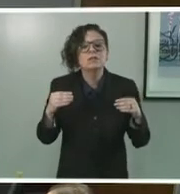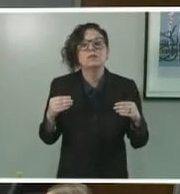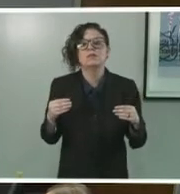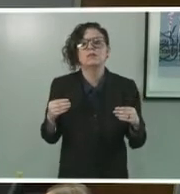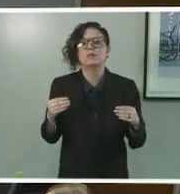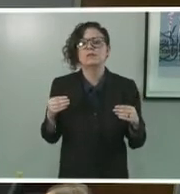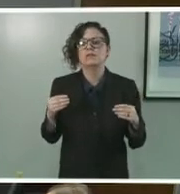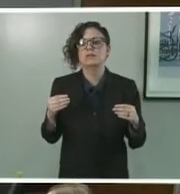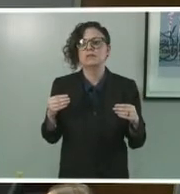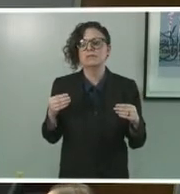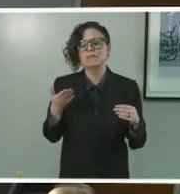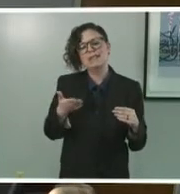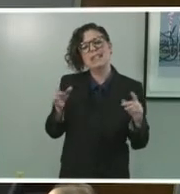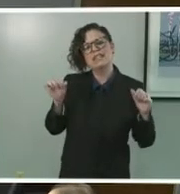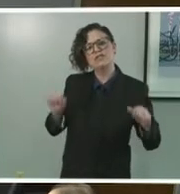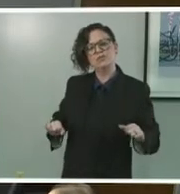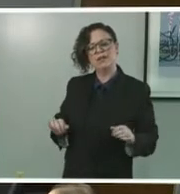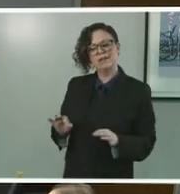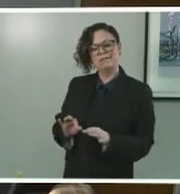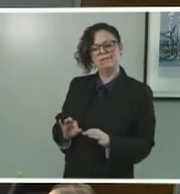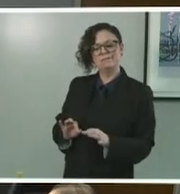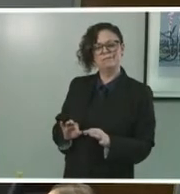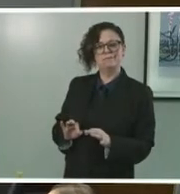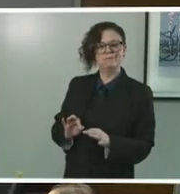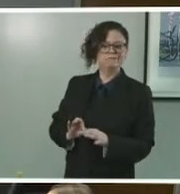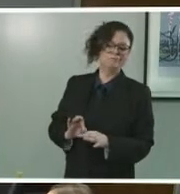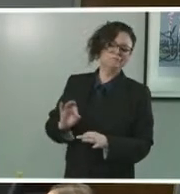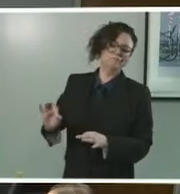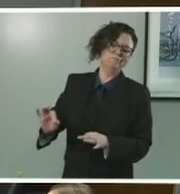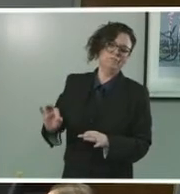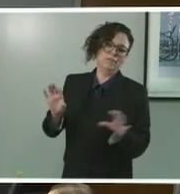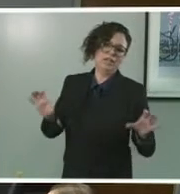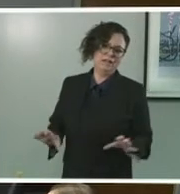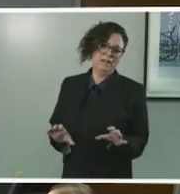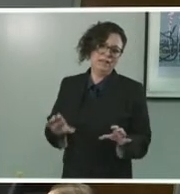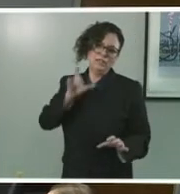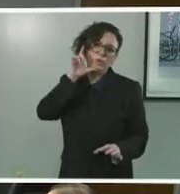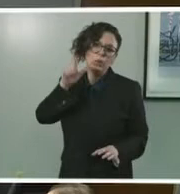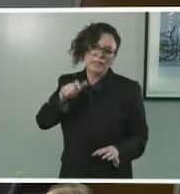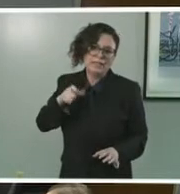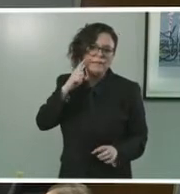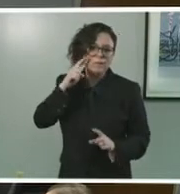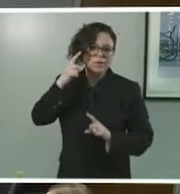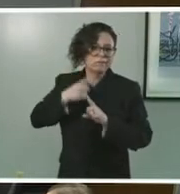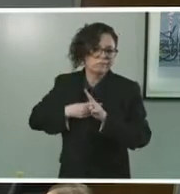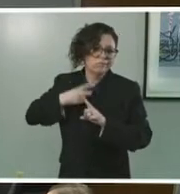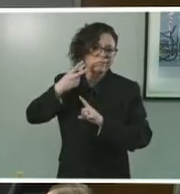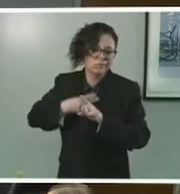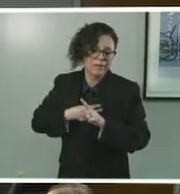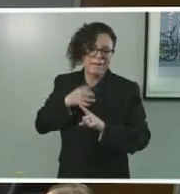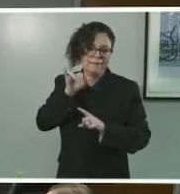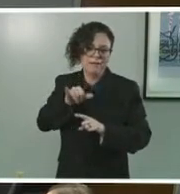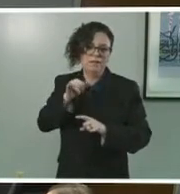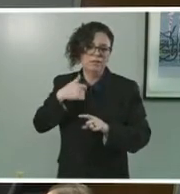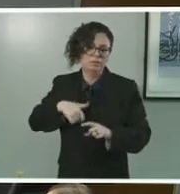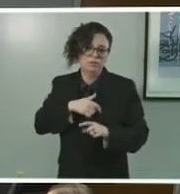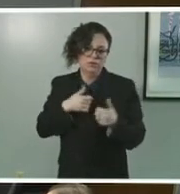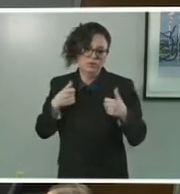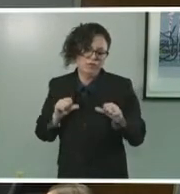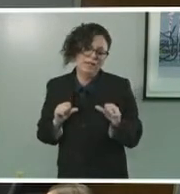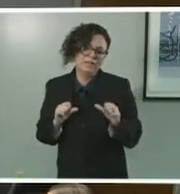the things that you can do without for a couple of months. Those are what we're trying to discourage people